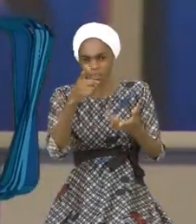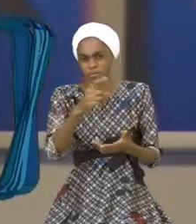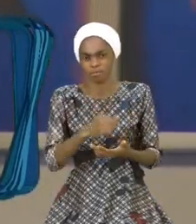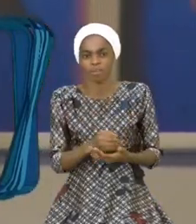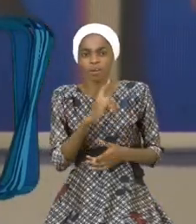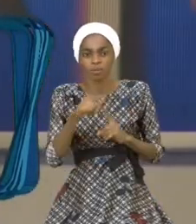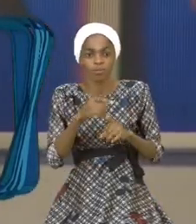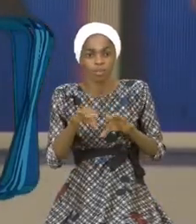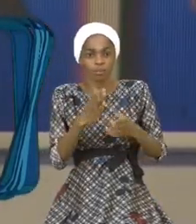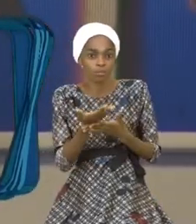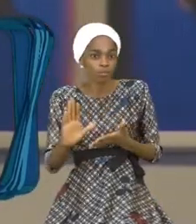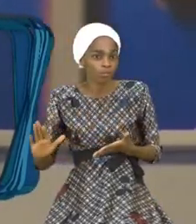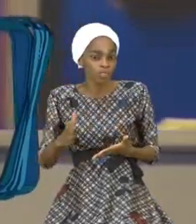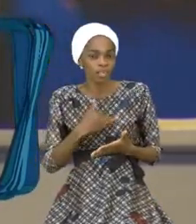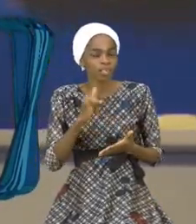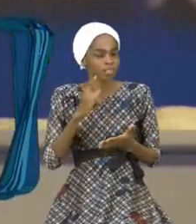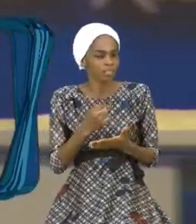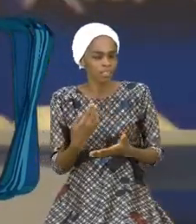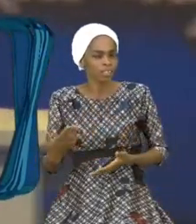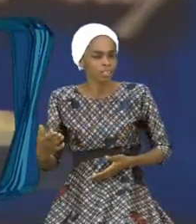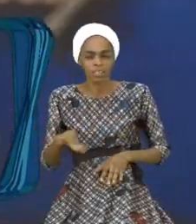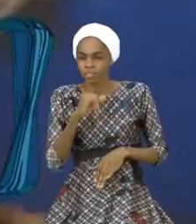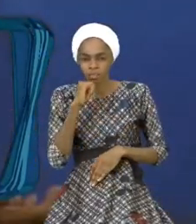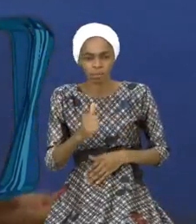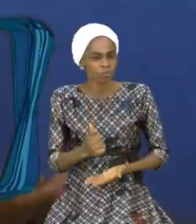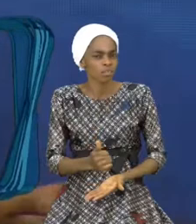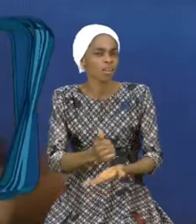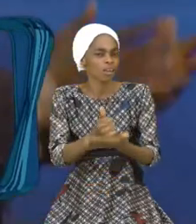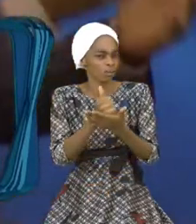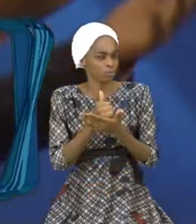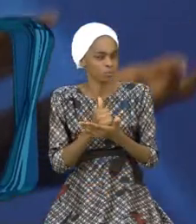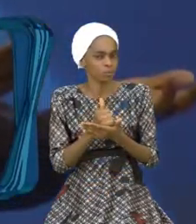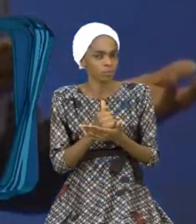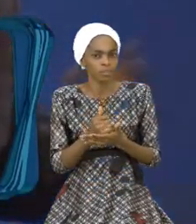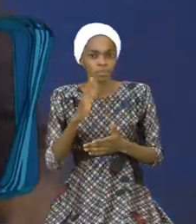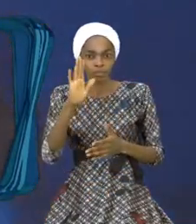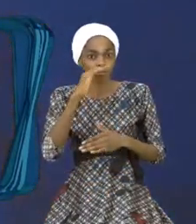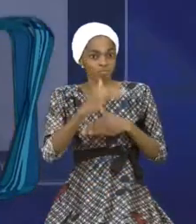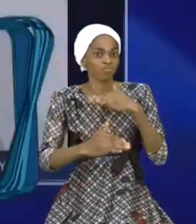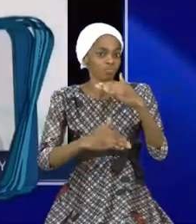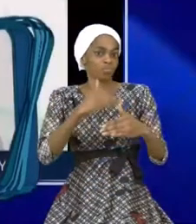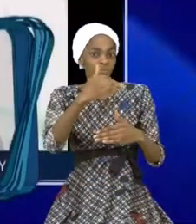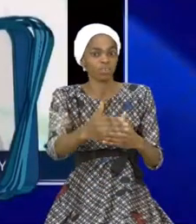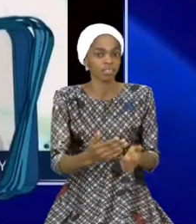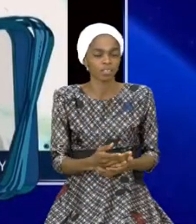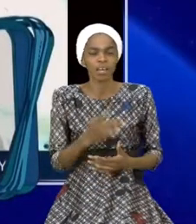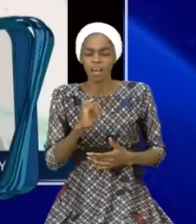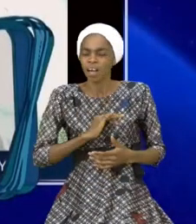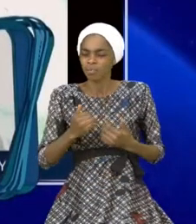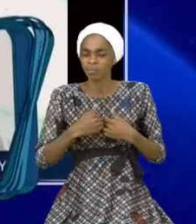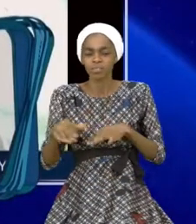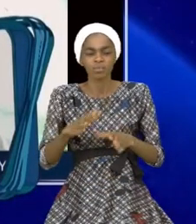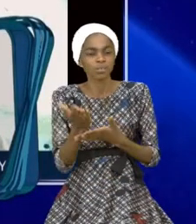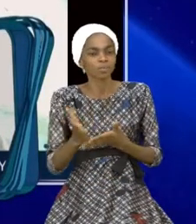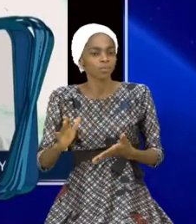something and the thing did not help my progress. I've been doing something and the